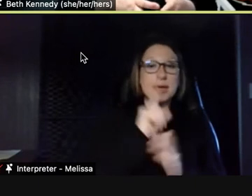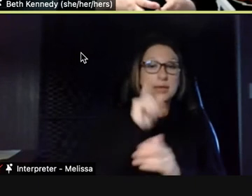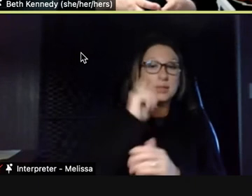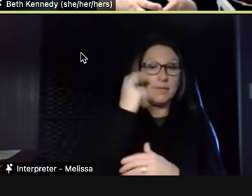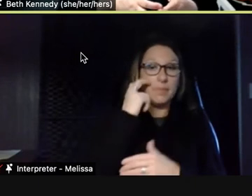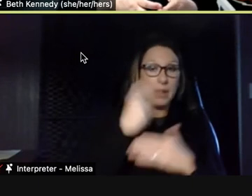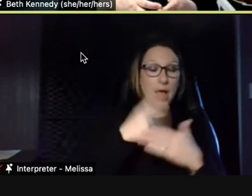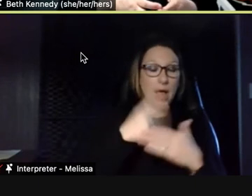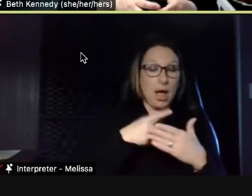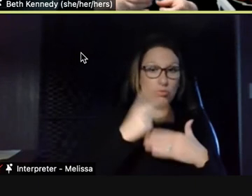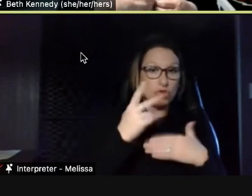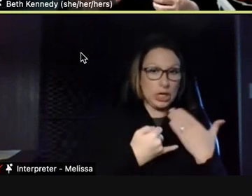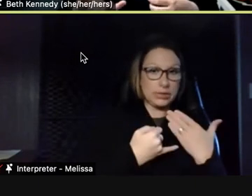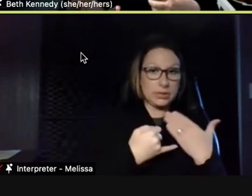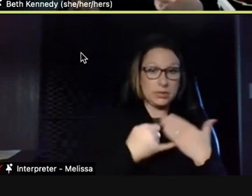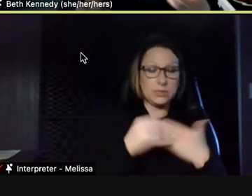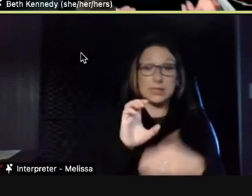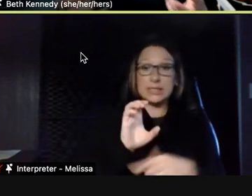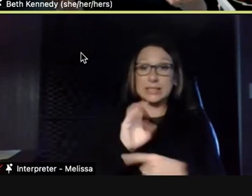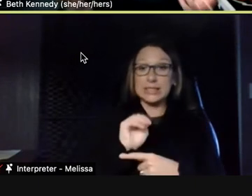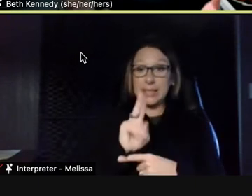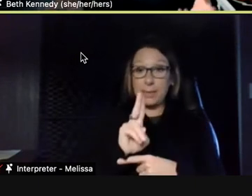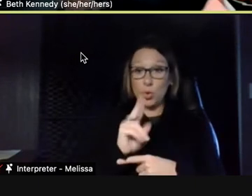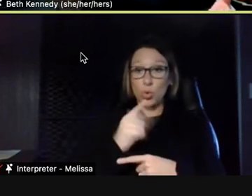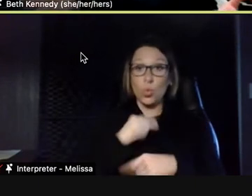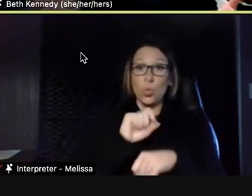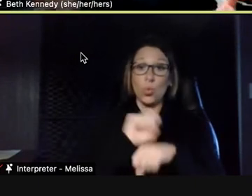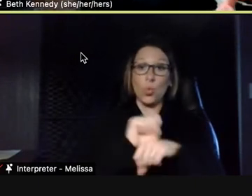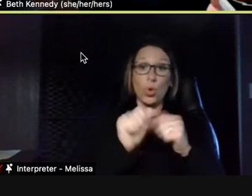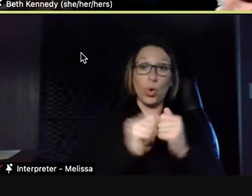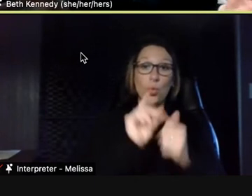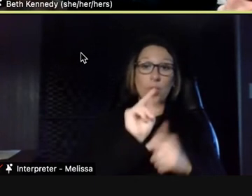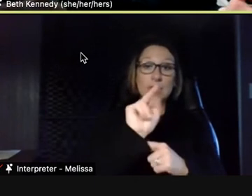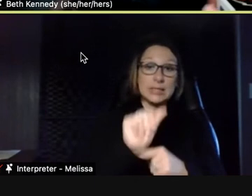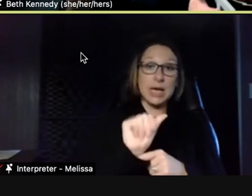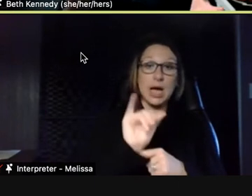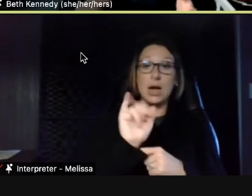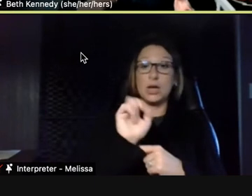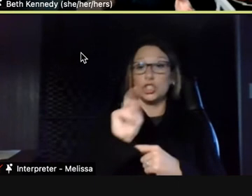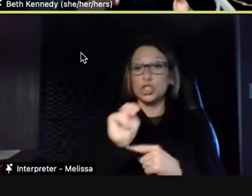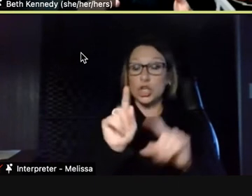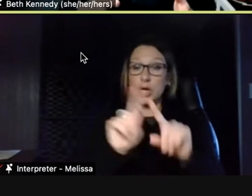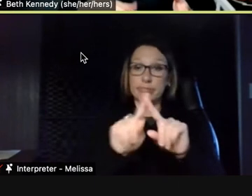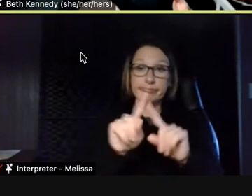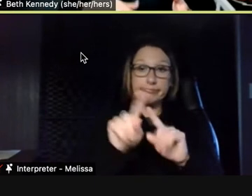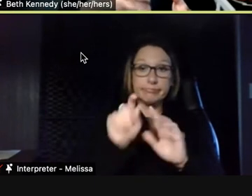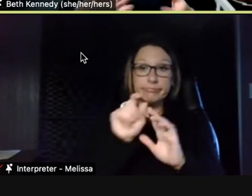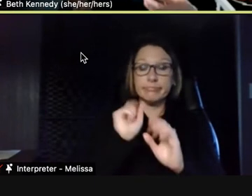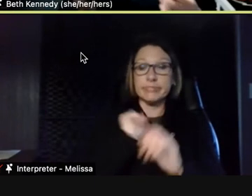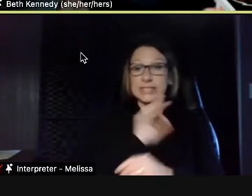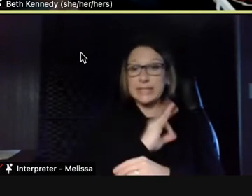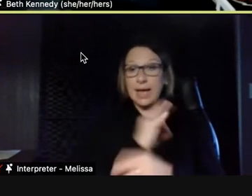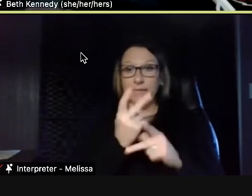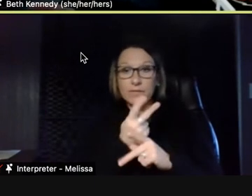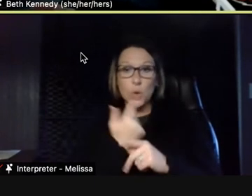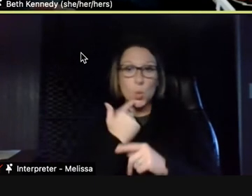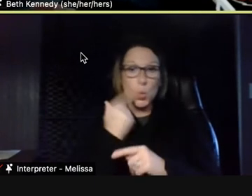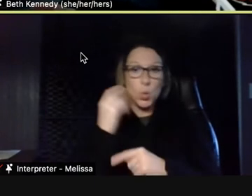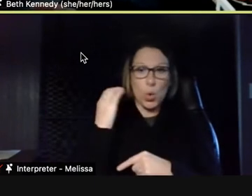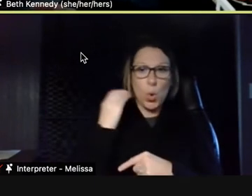at CMU, I work with Donna and Jen and other staff, and we figure out who's going to do the coaching for each